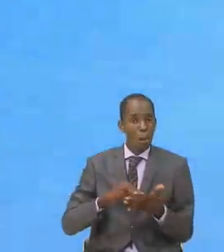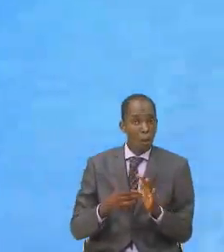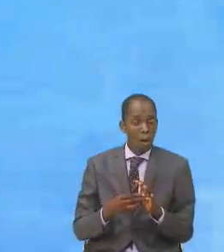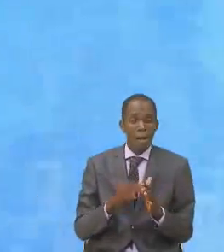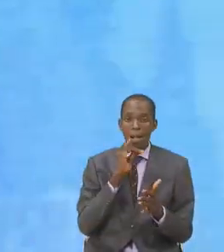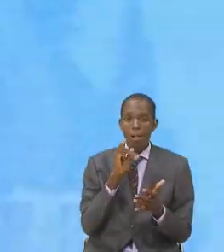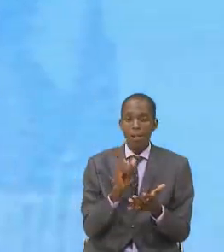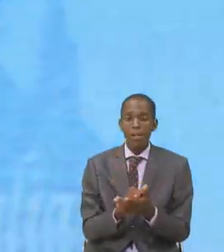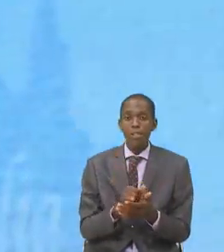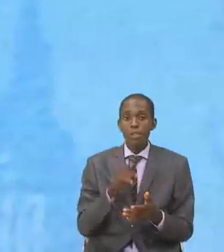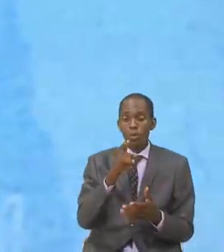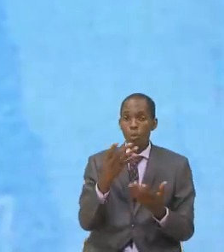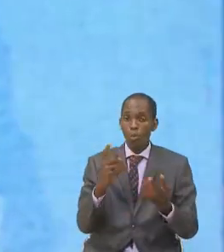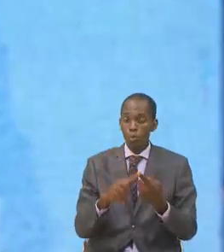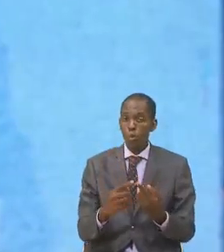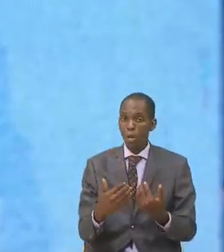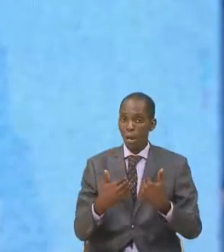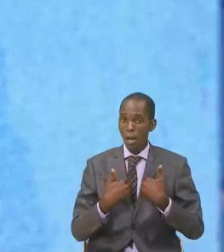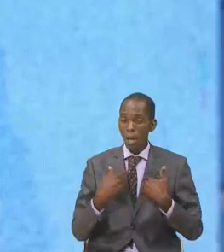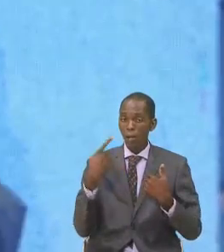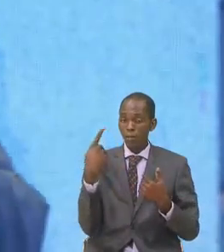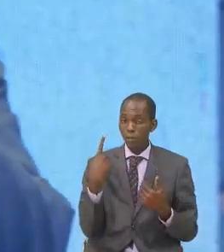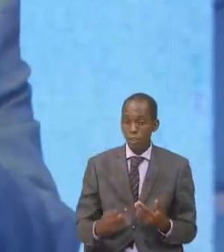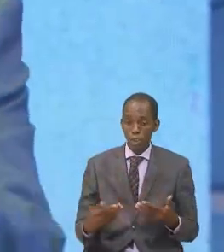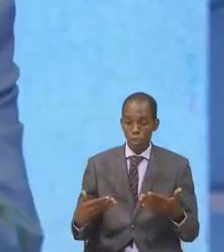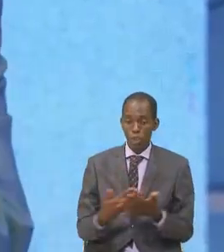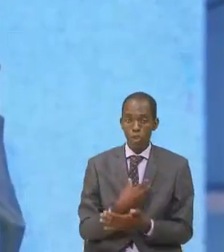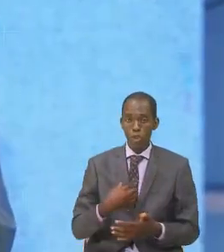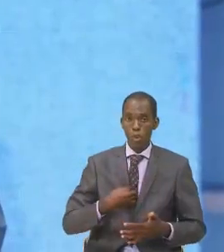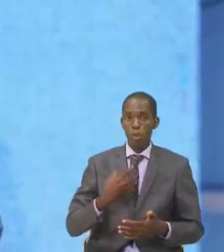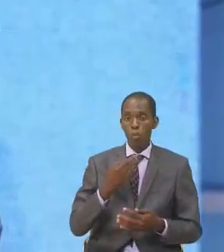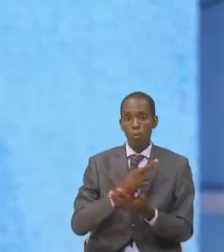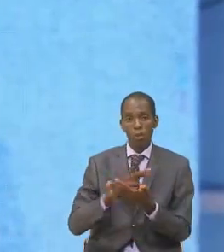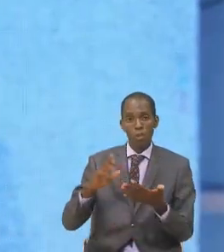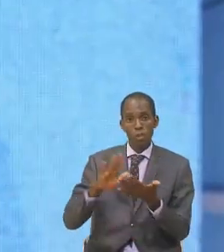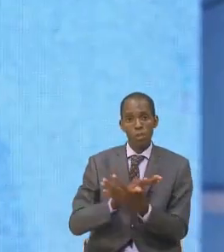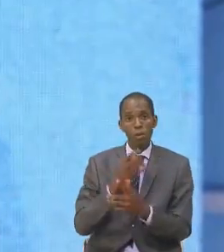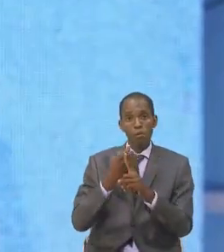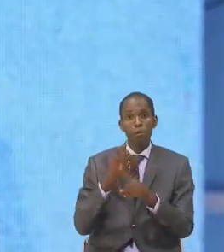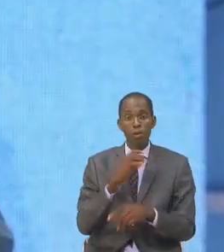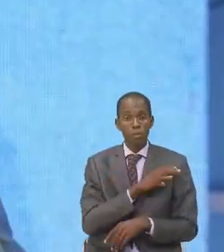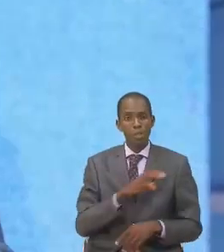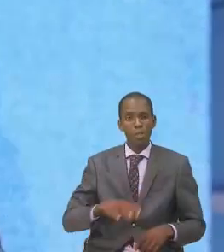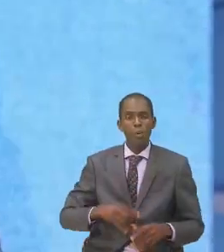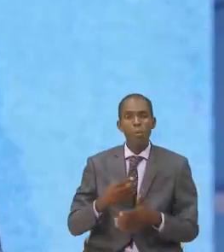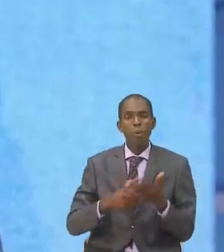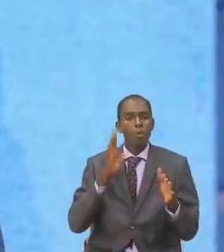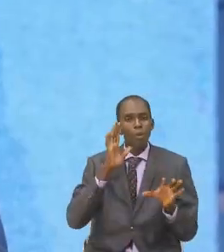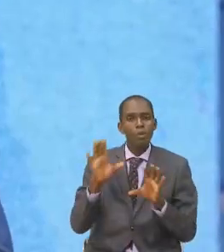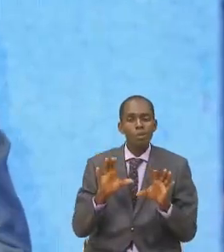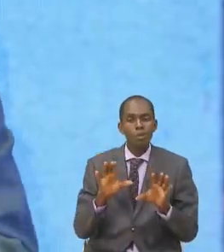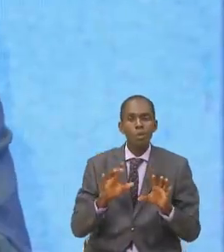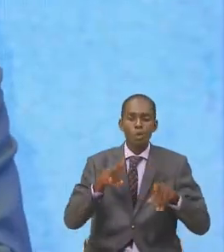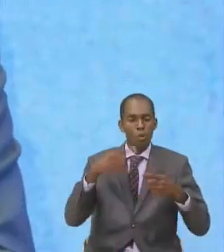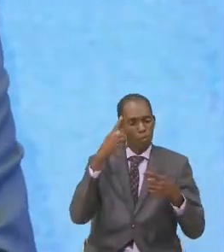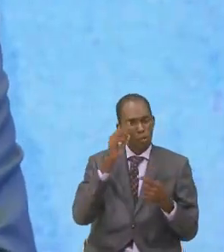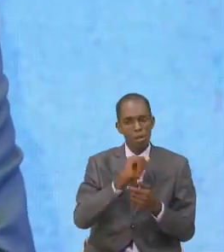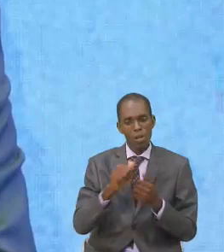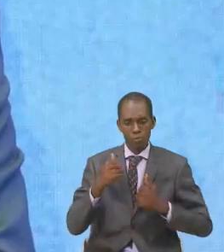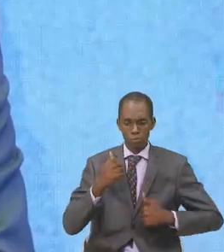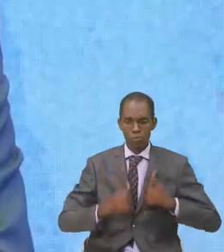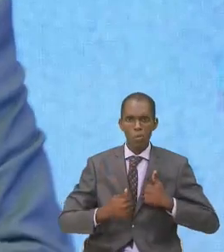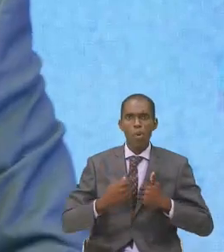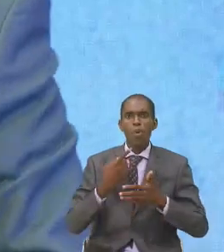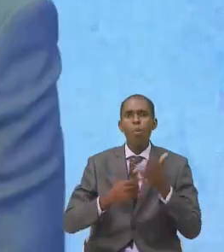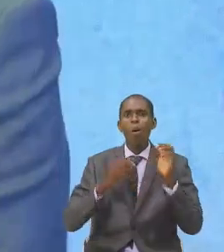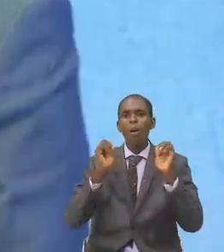saying? You want to have the robe of righteousness from Christ? What do? You go for a